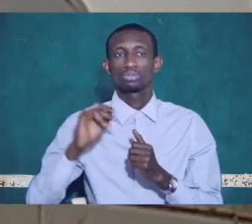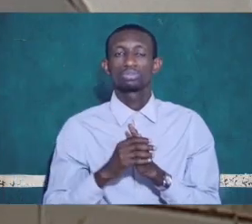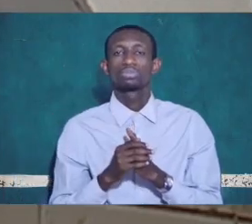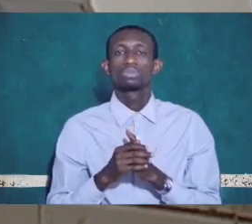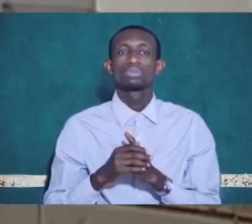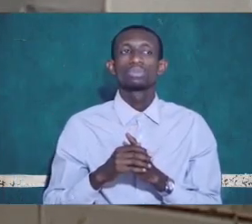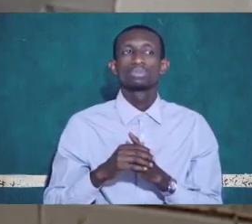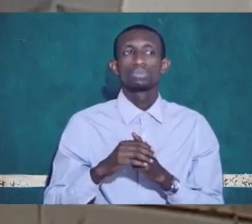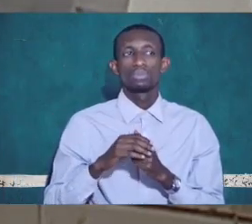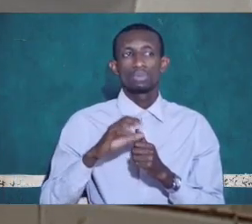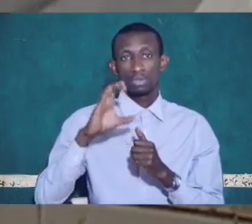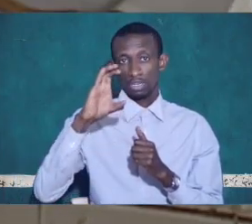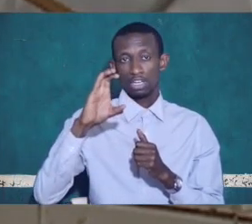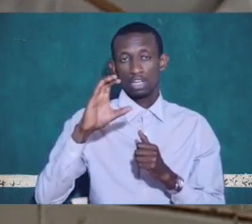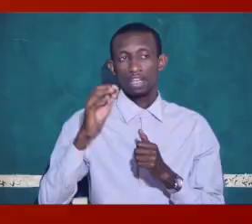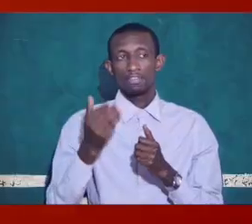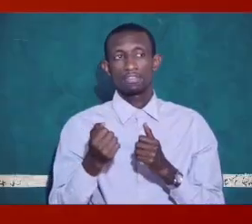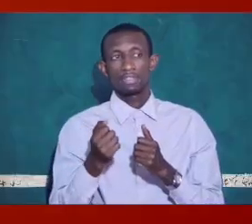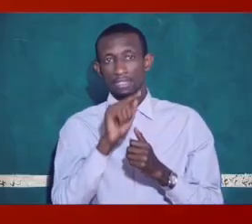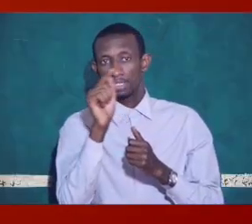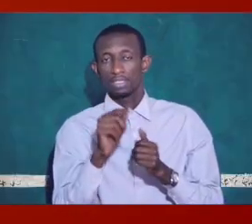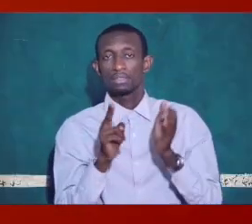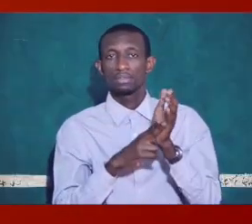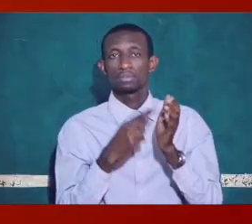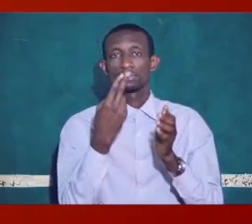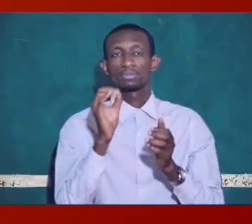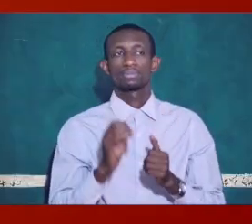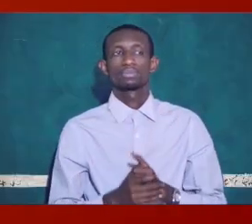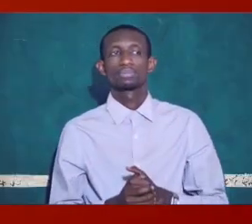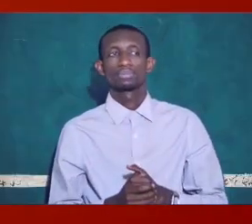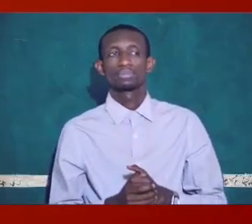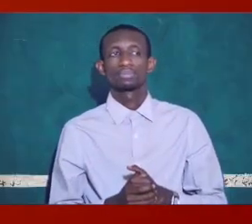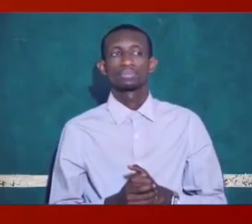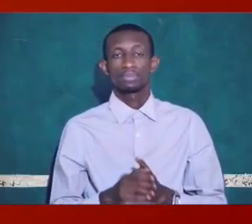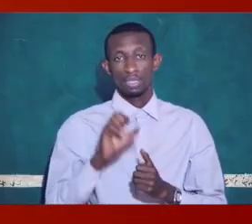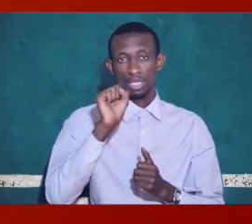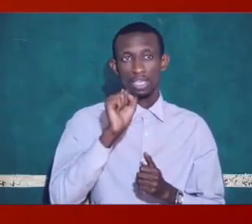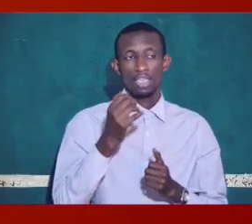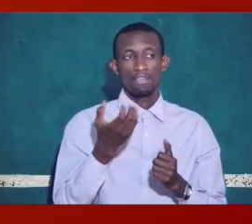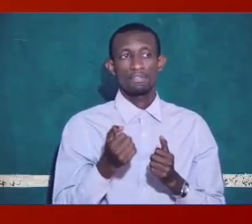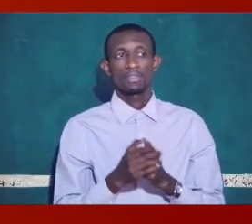has Z20, and sulfur, which has the atomic number 16.